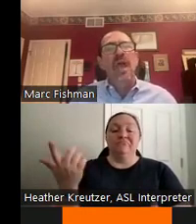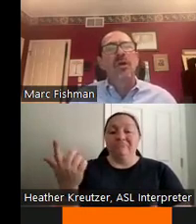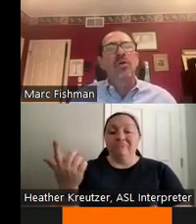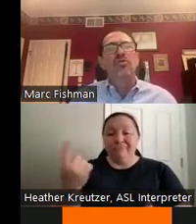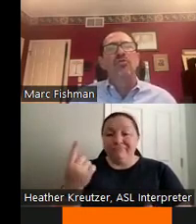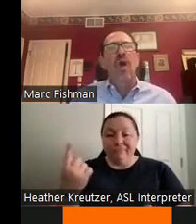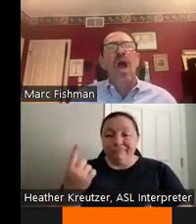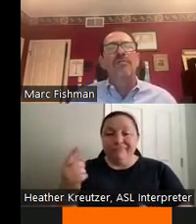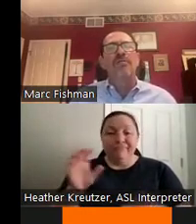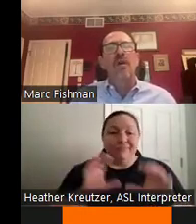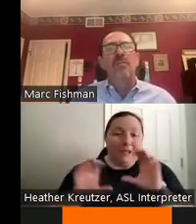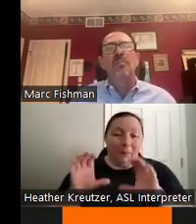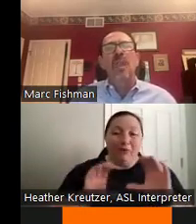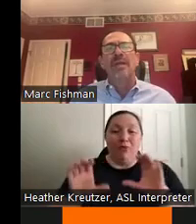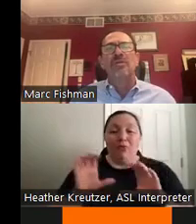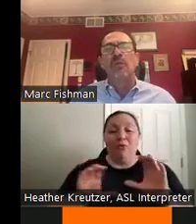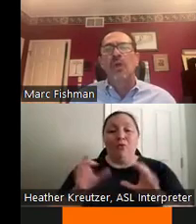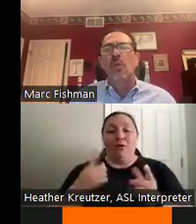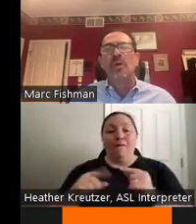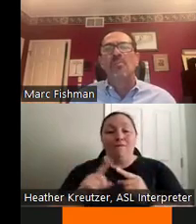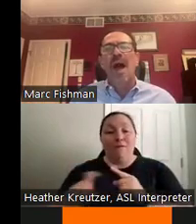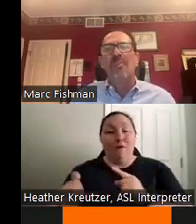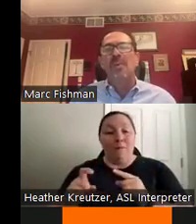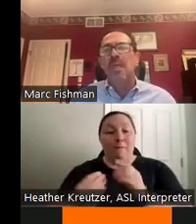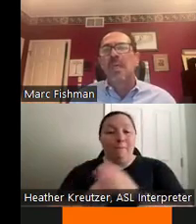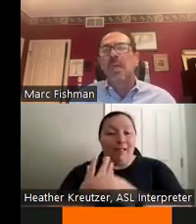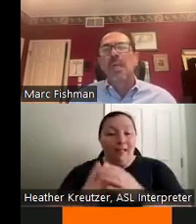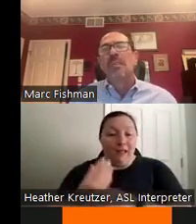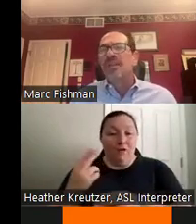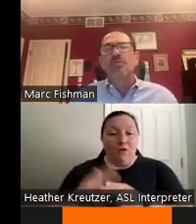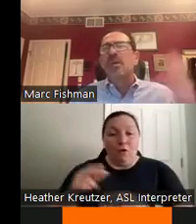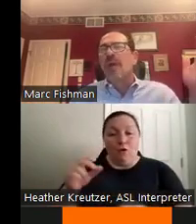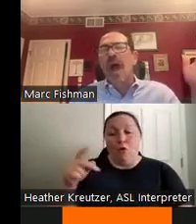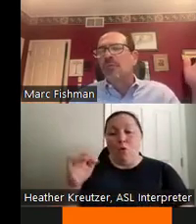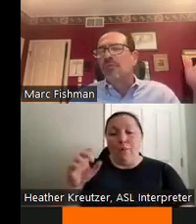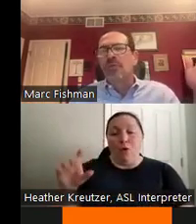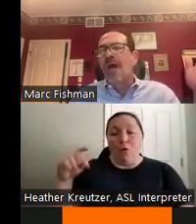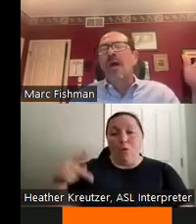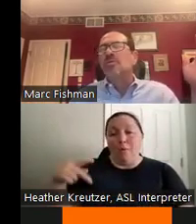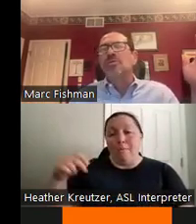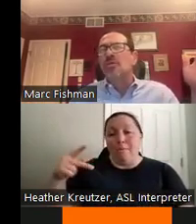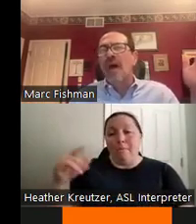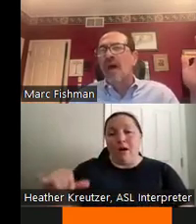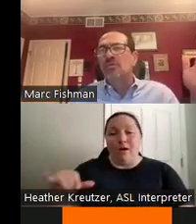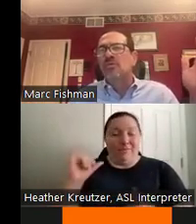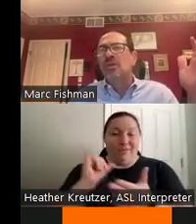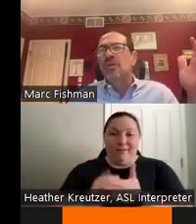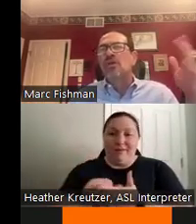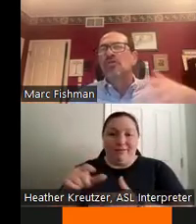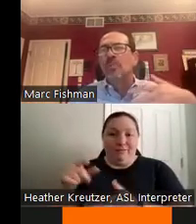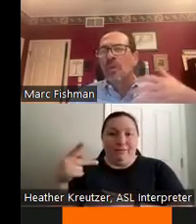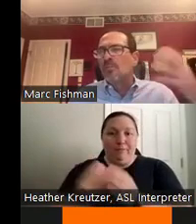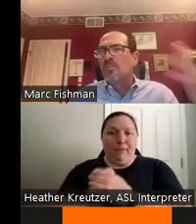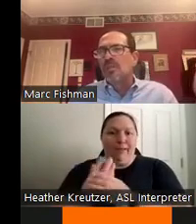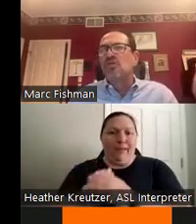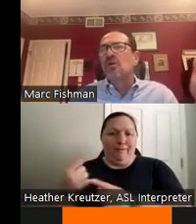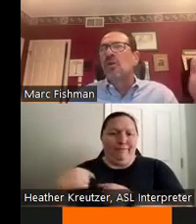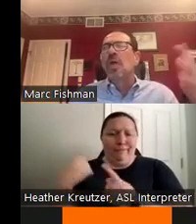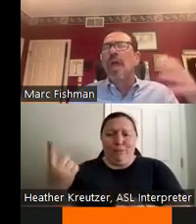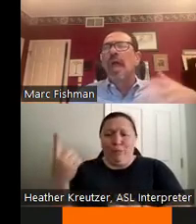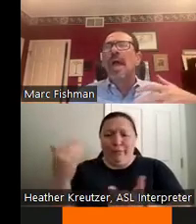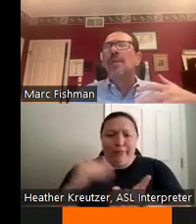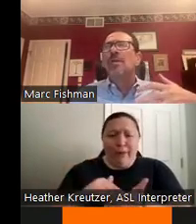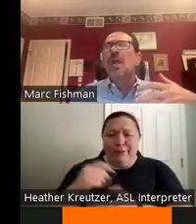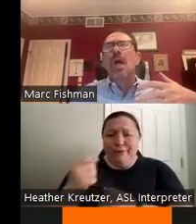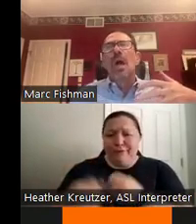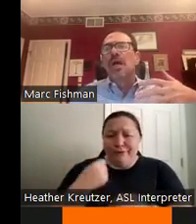substances, chemicals derived from the plant called the opium poppy. That's been around for thousands and thousands of years for both